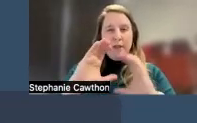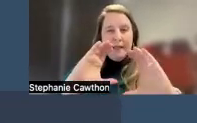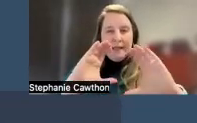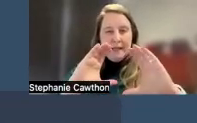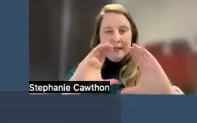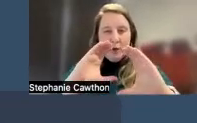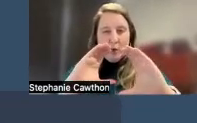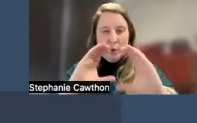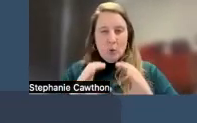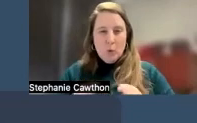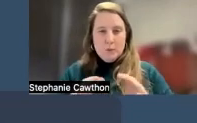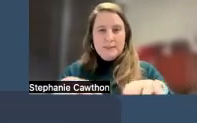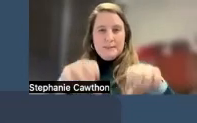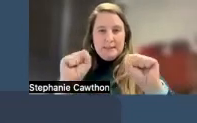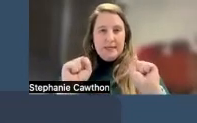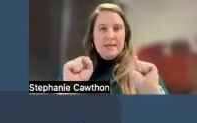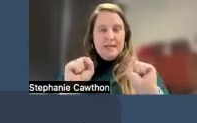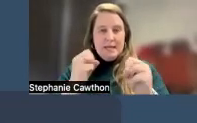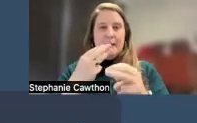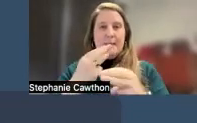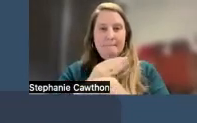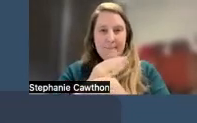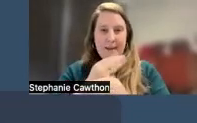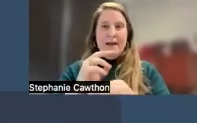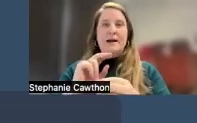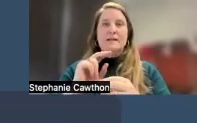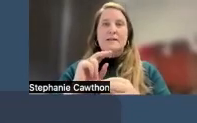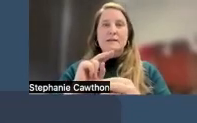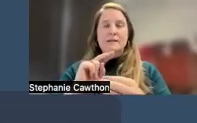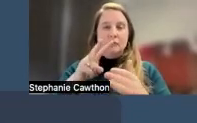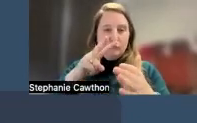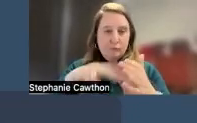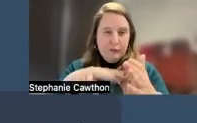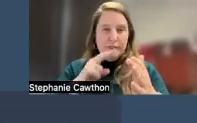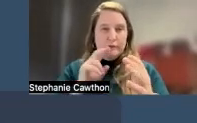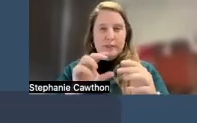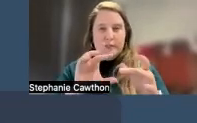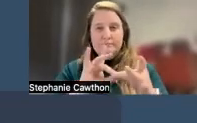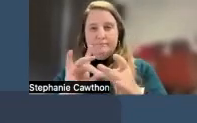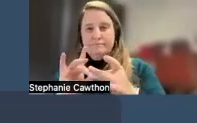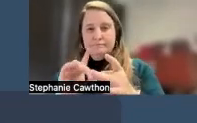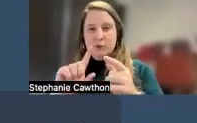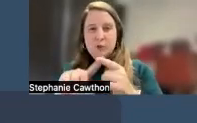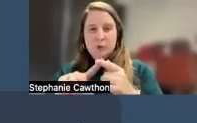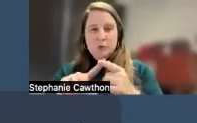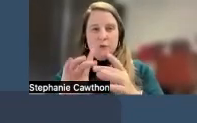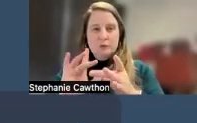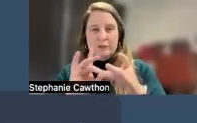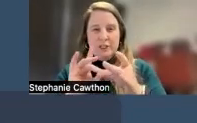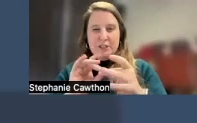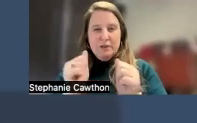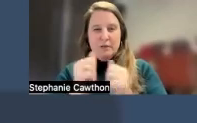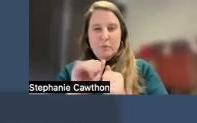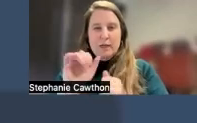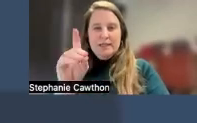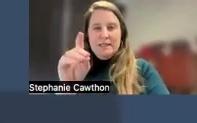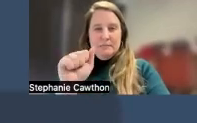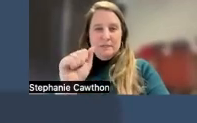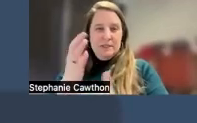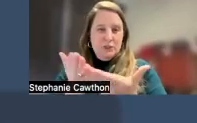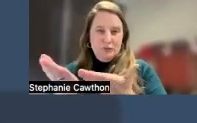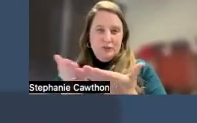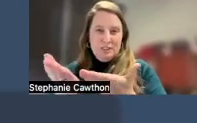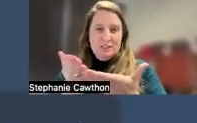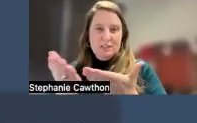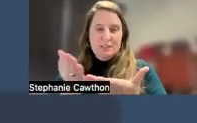Kind of looking at how those early courses that students take, math, reading, et cetera, how do they kind